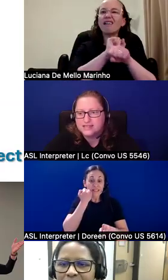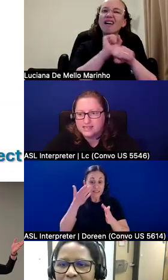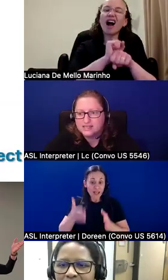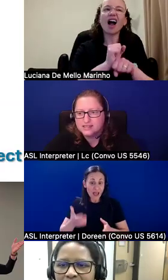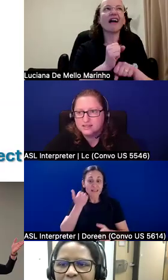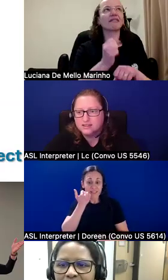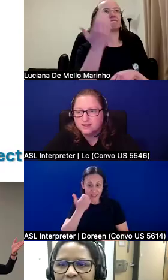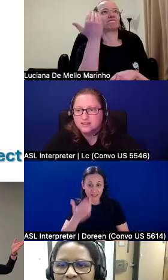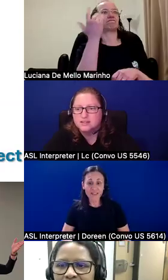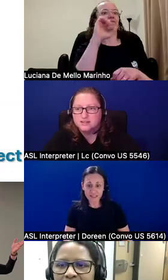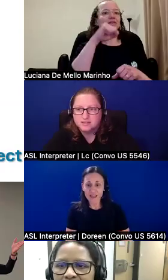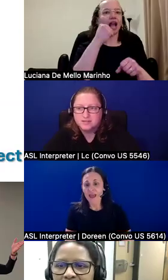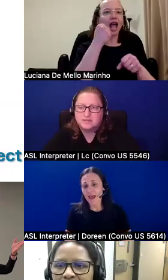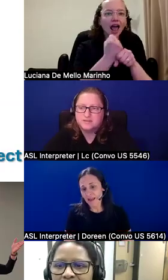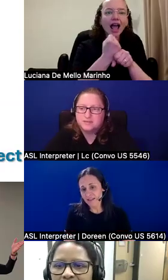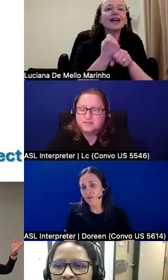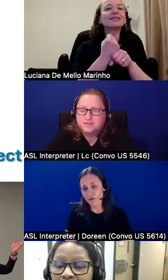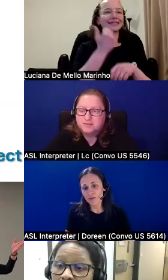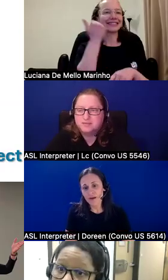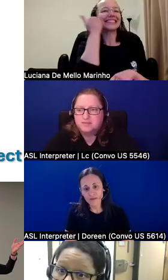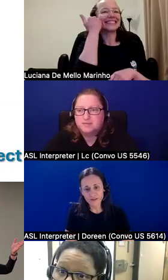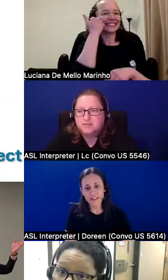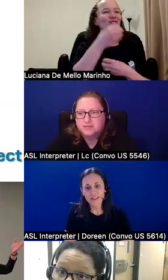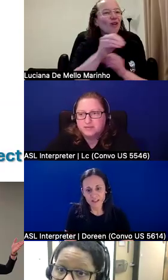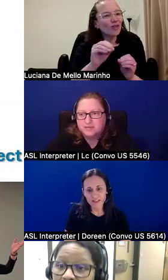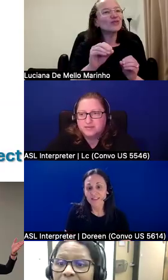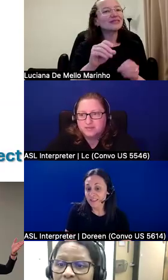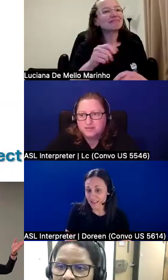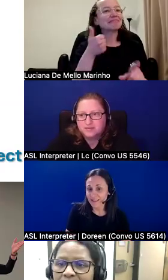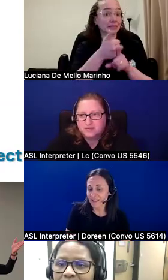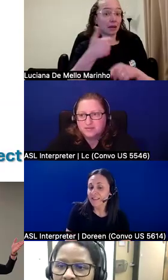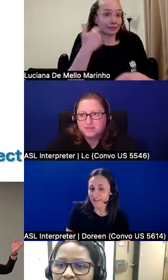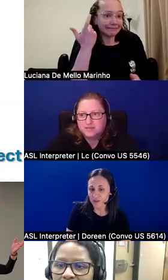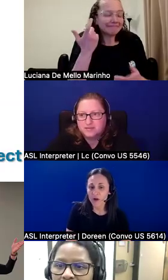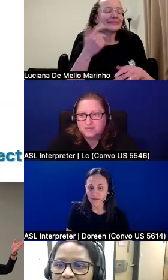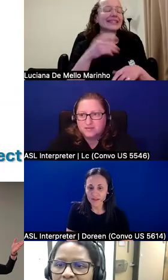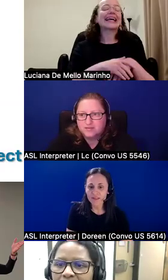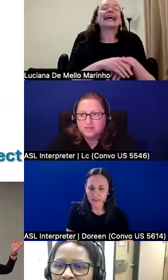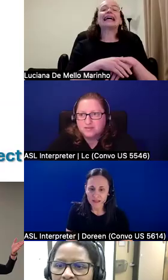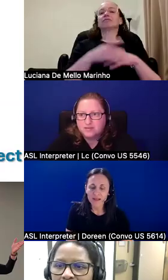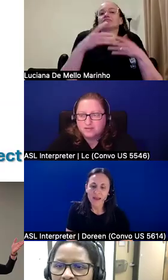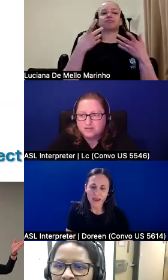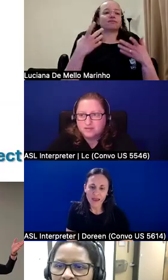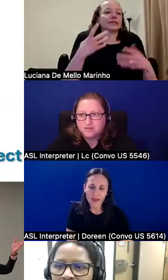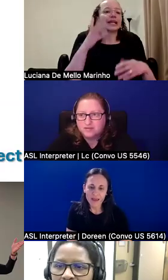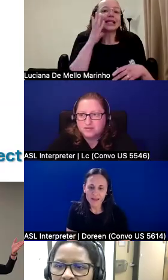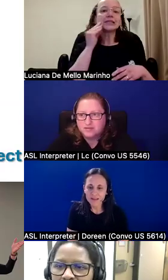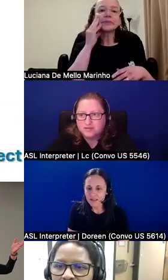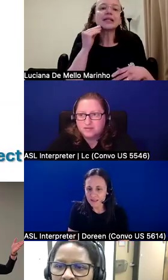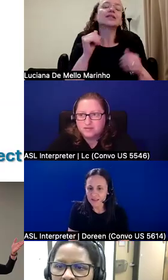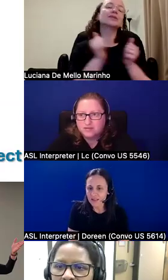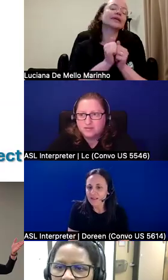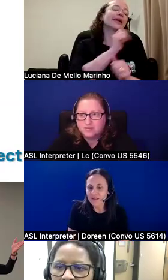As a dentist. as a dentist, and I've worked for about 15 years as a dentist in a dental office.